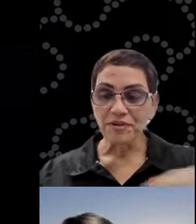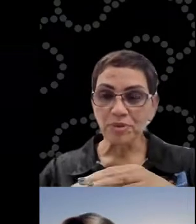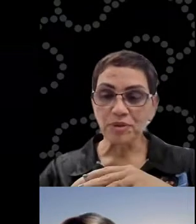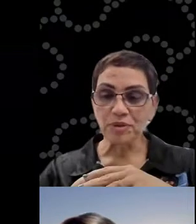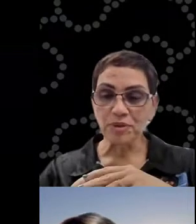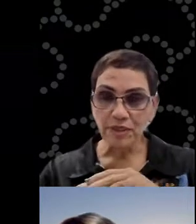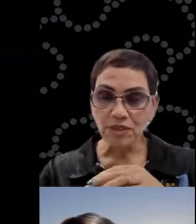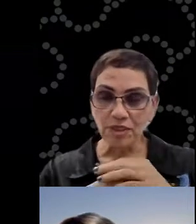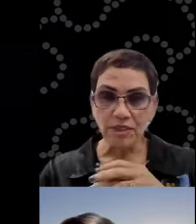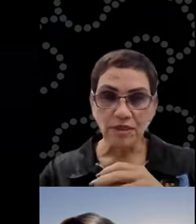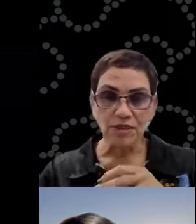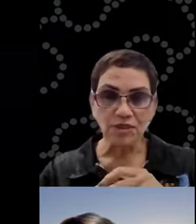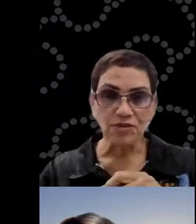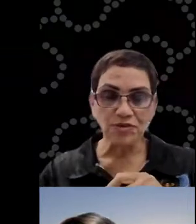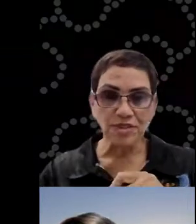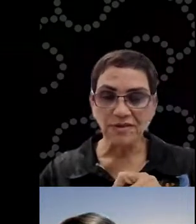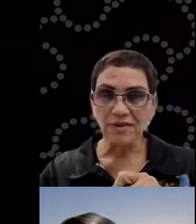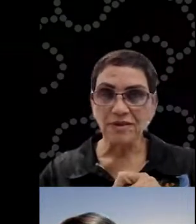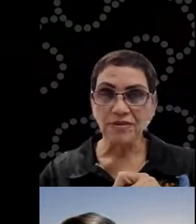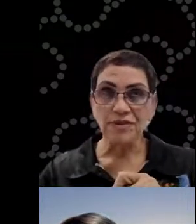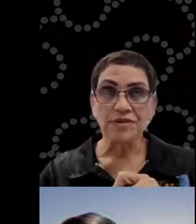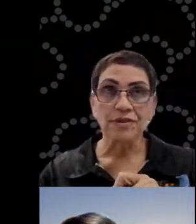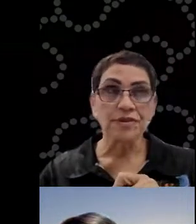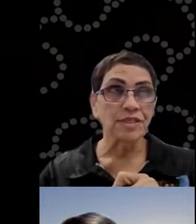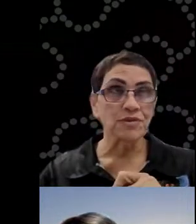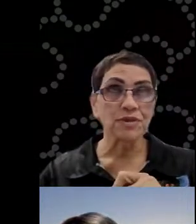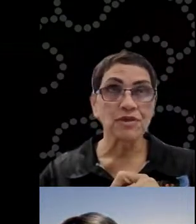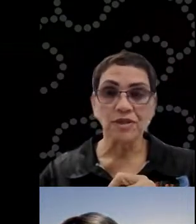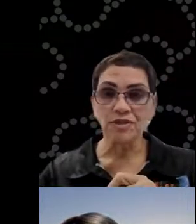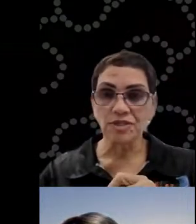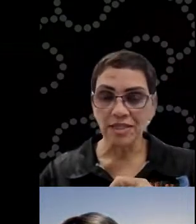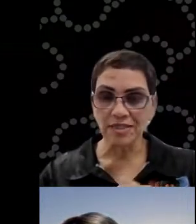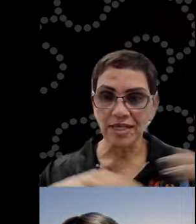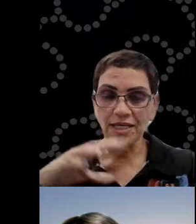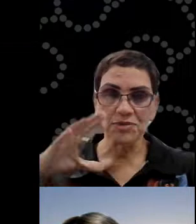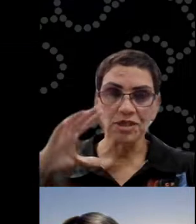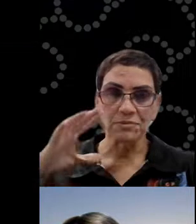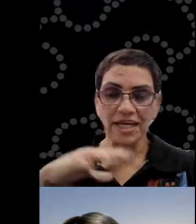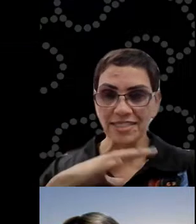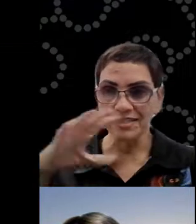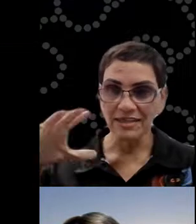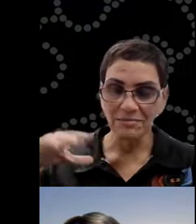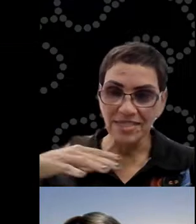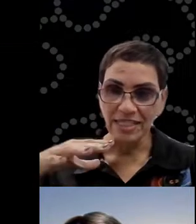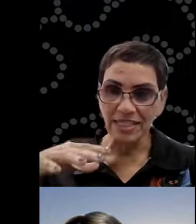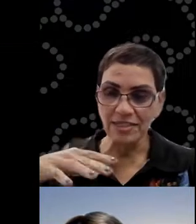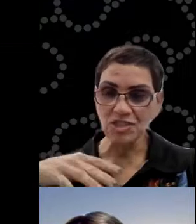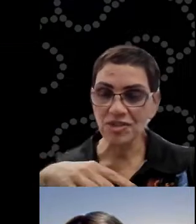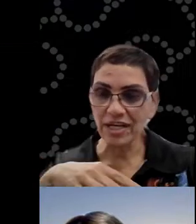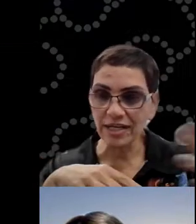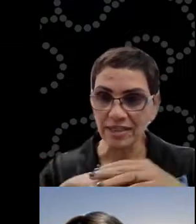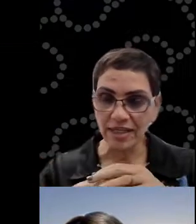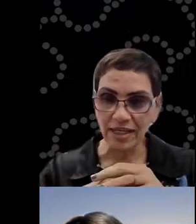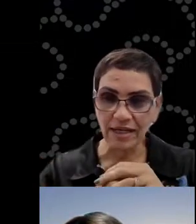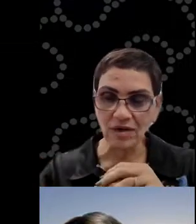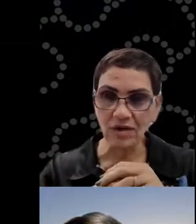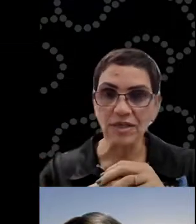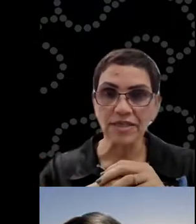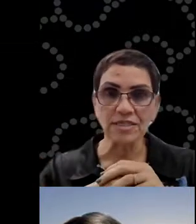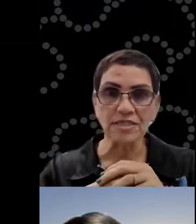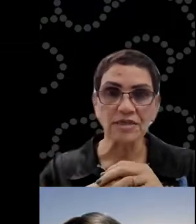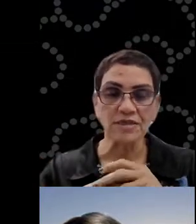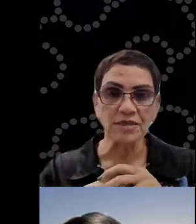It's a very important question, and I should also, I need to acknowledge that at the same time Katsunam is leading this training, that